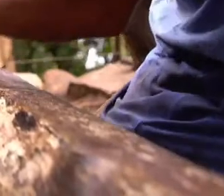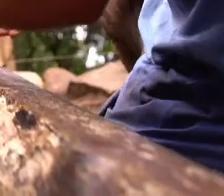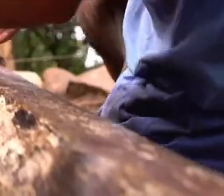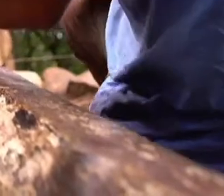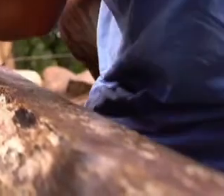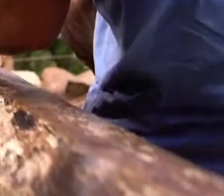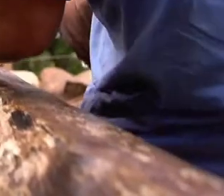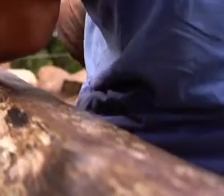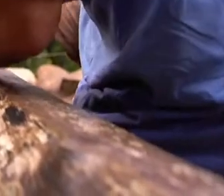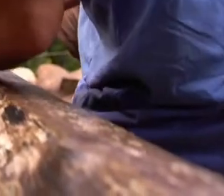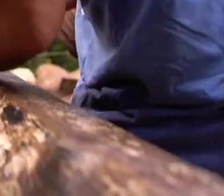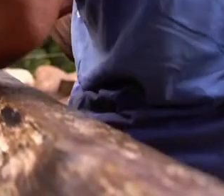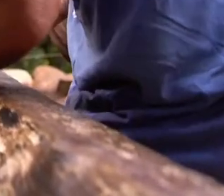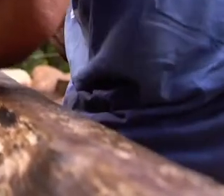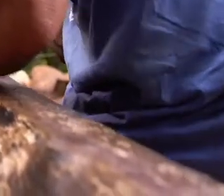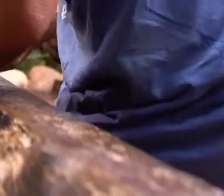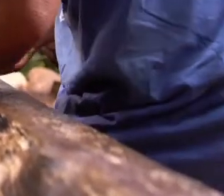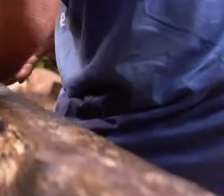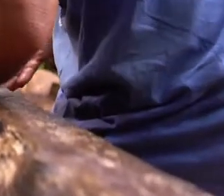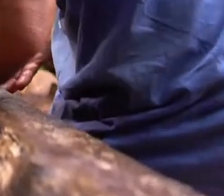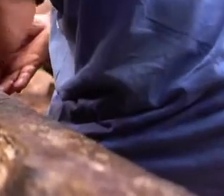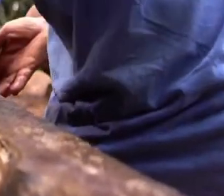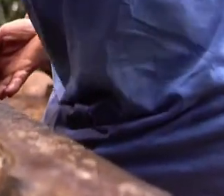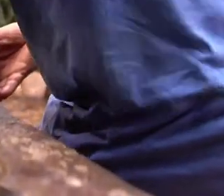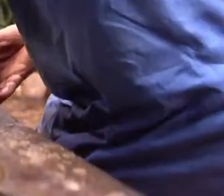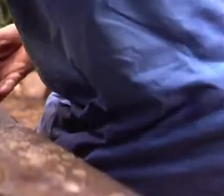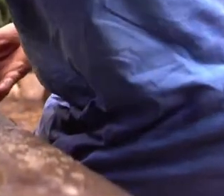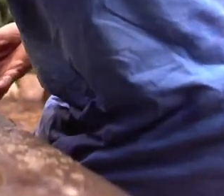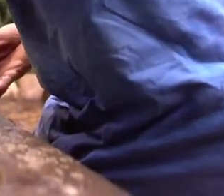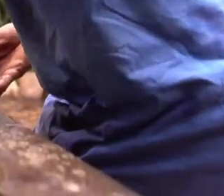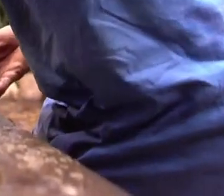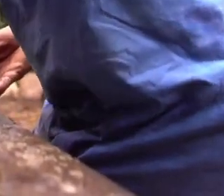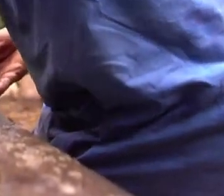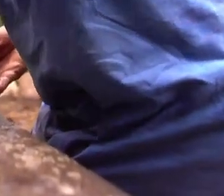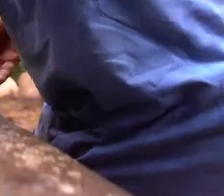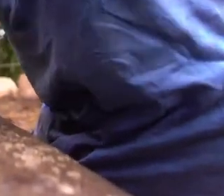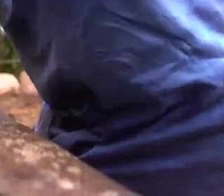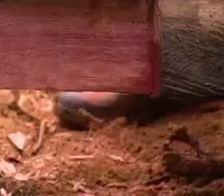roof raising here, like a barn raising.